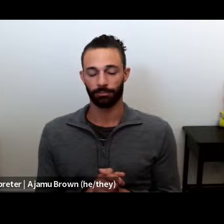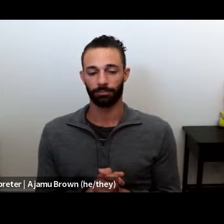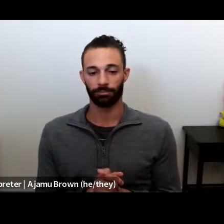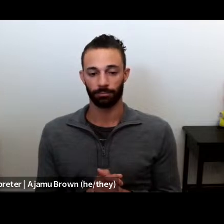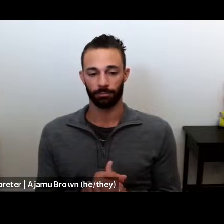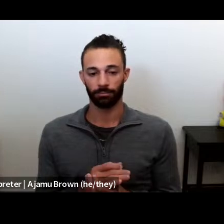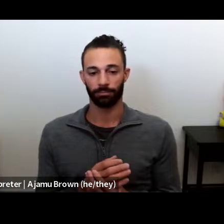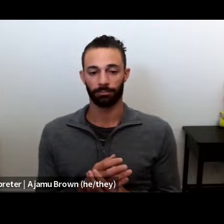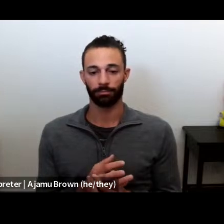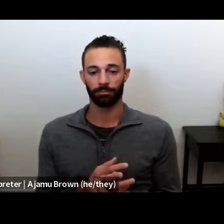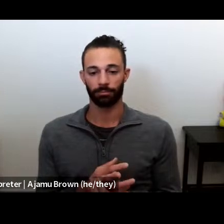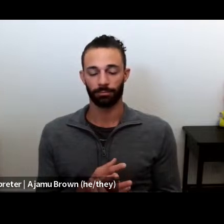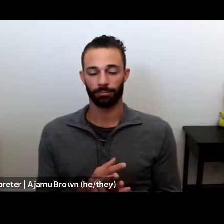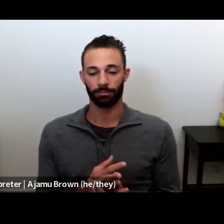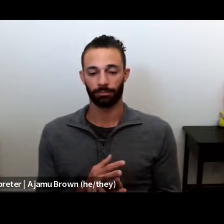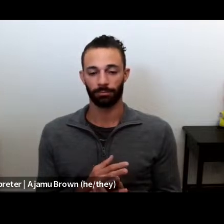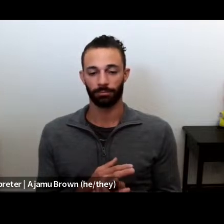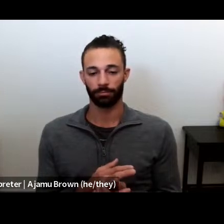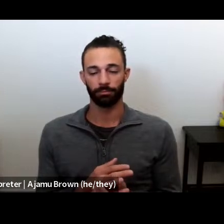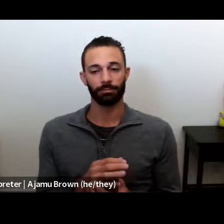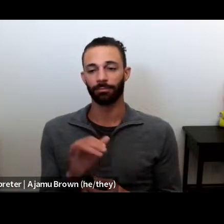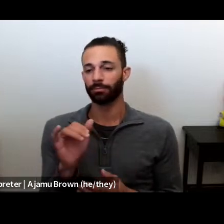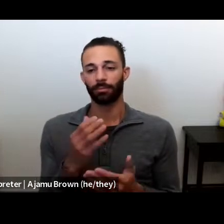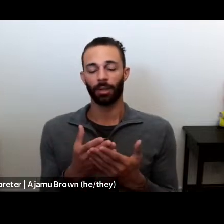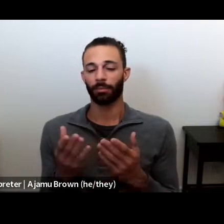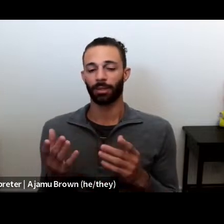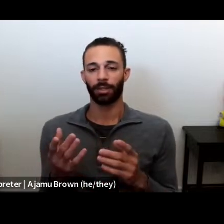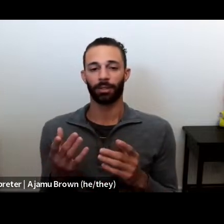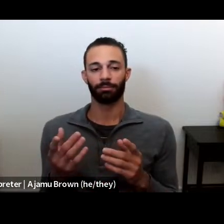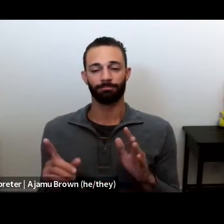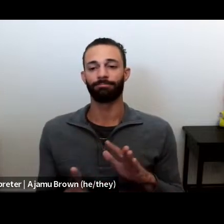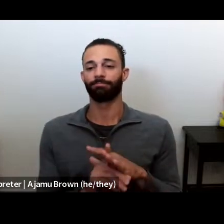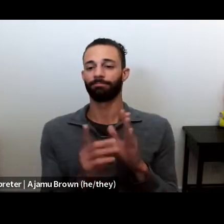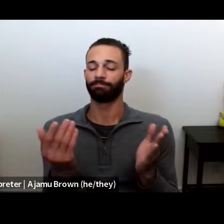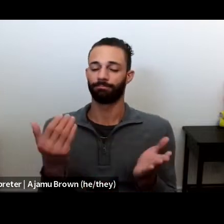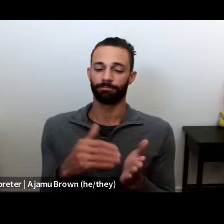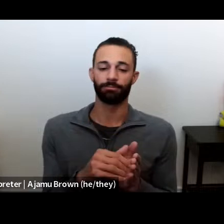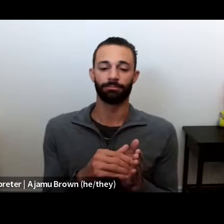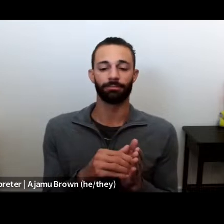So it's that same thing coming around again with